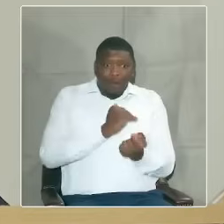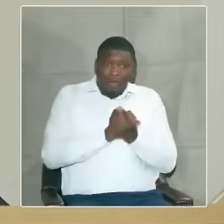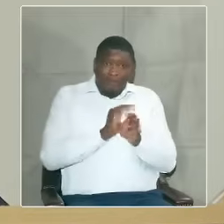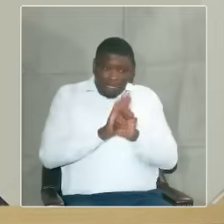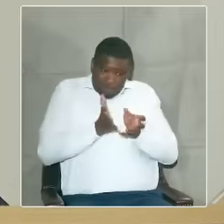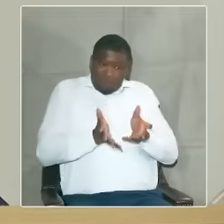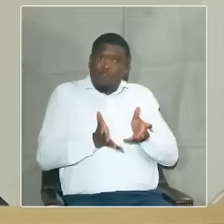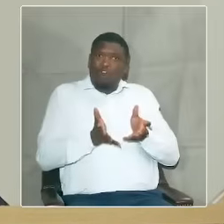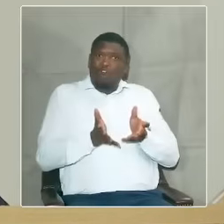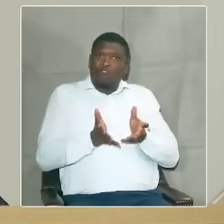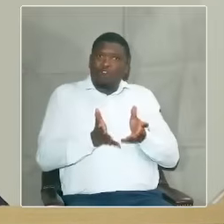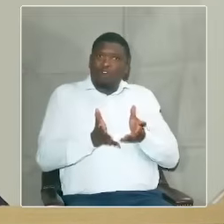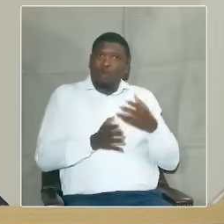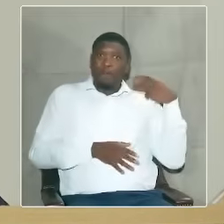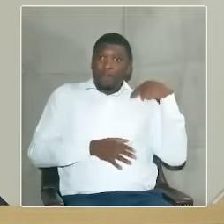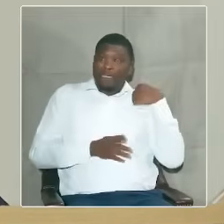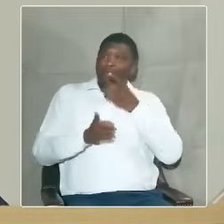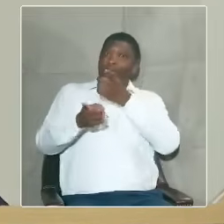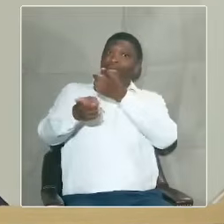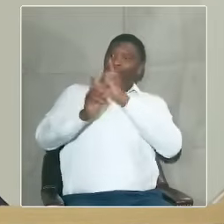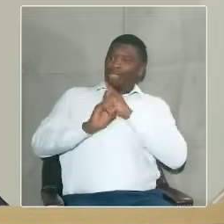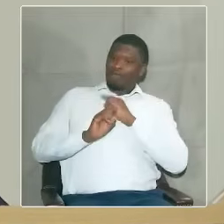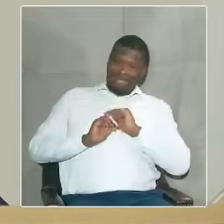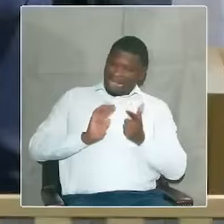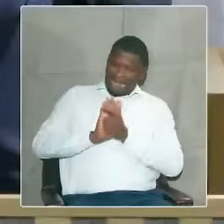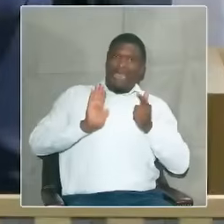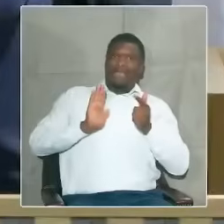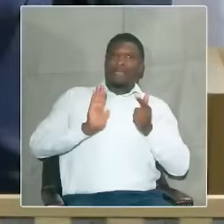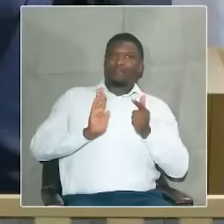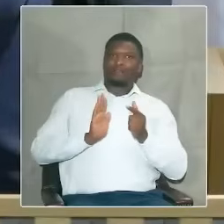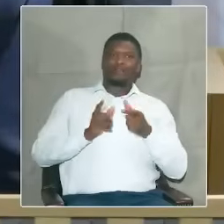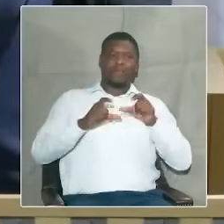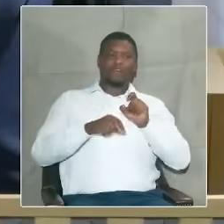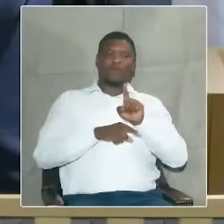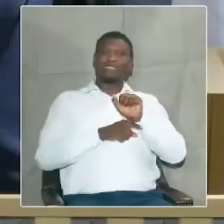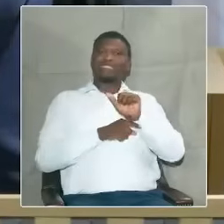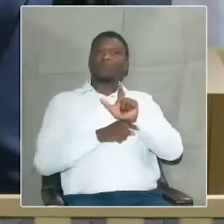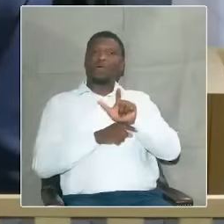It's unlawful at paragraph 161 and at paragraph